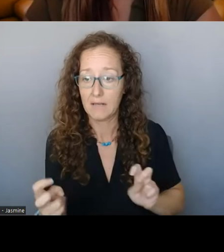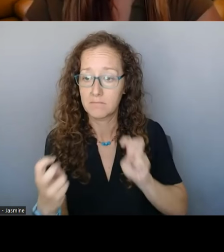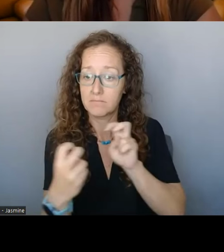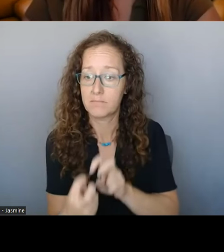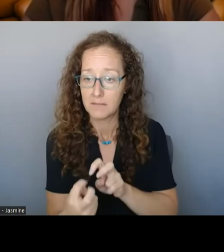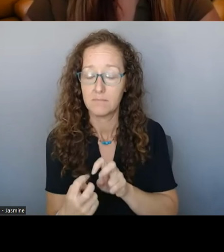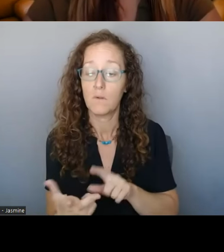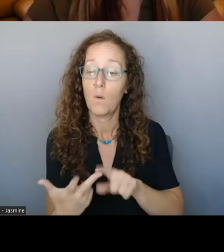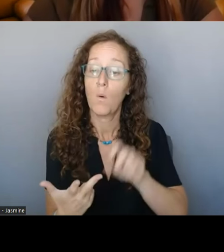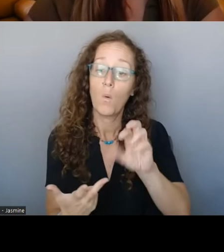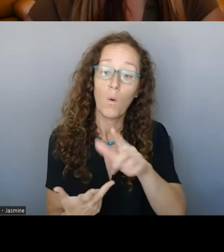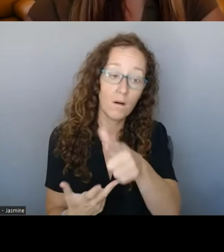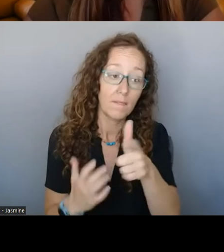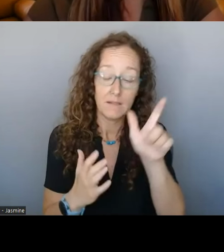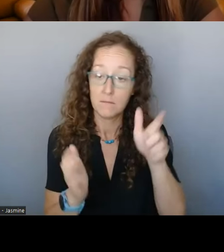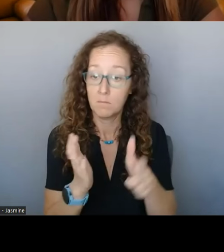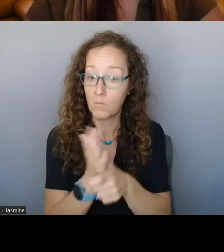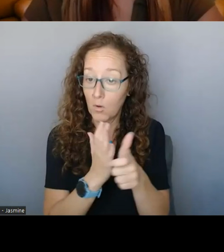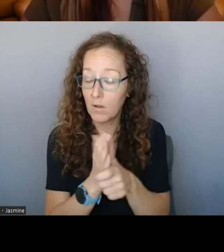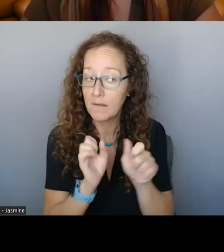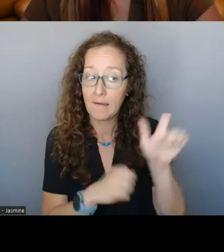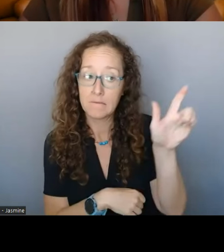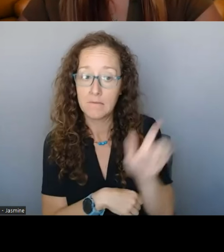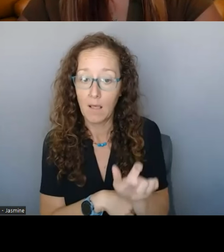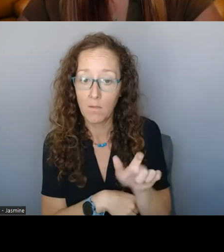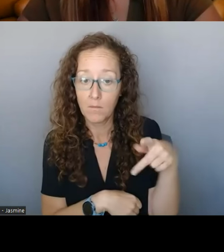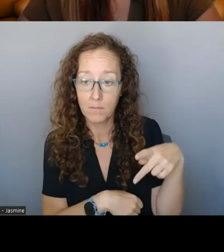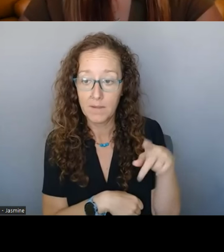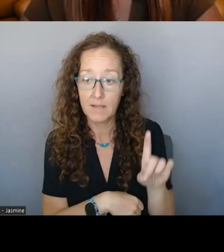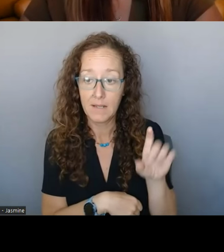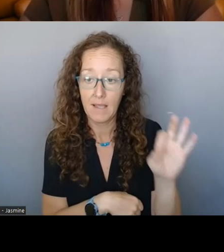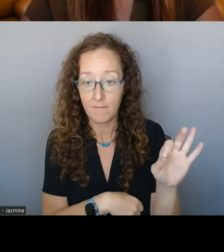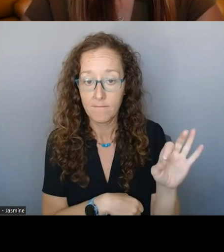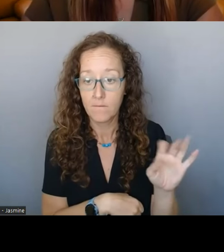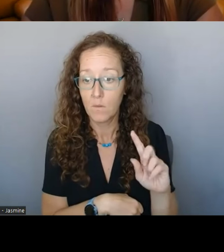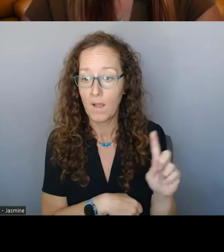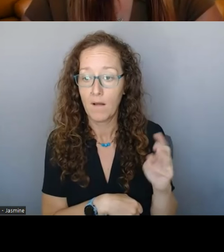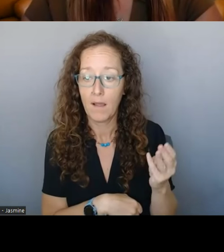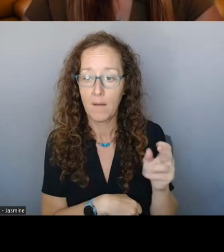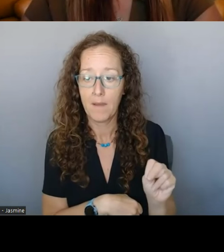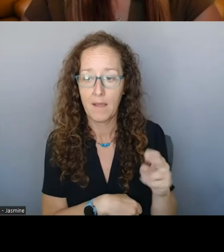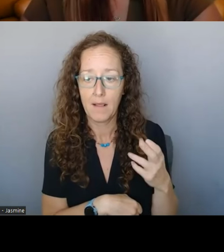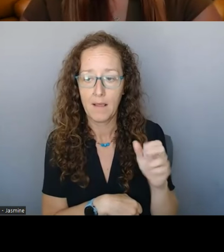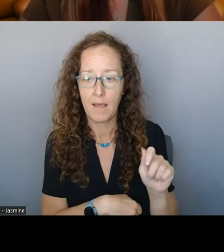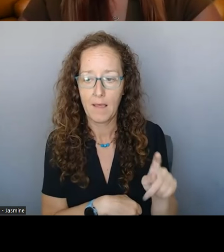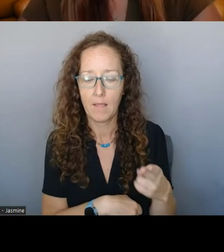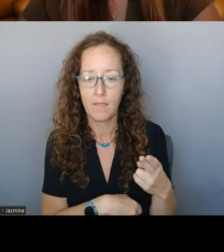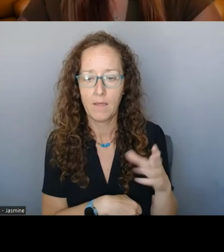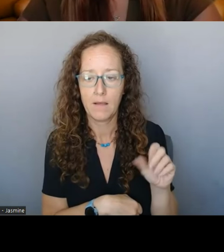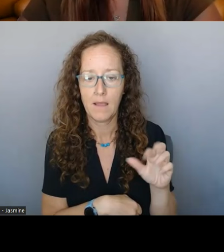mnhealthcarechoices.com. You can download a PDF copy of this to review all of the plan options in Minnesota.